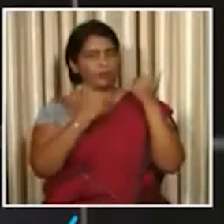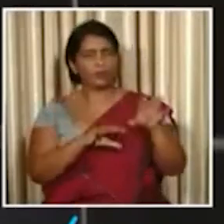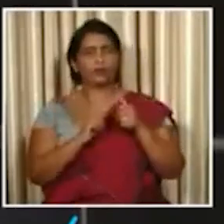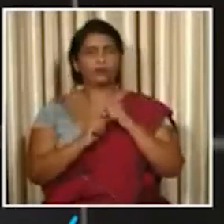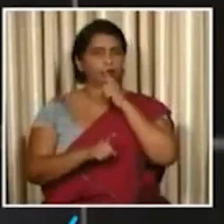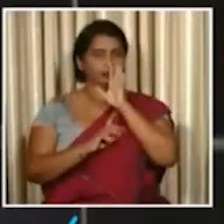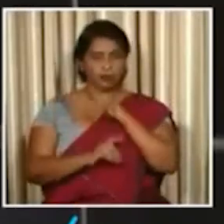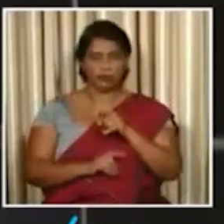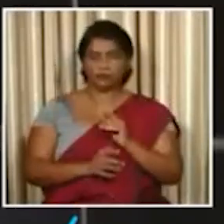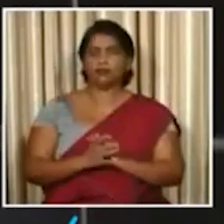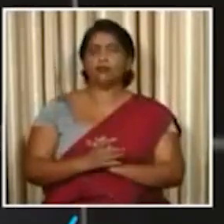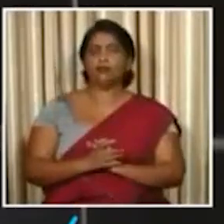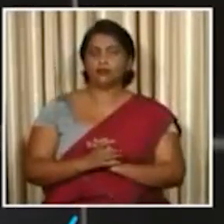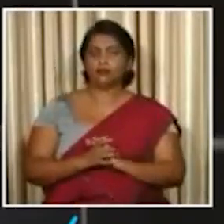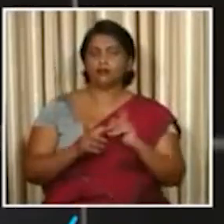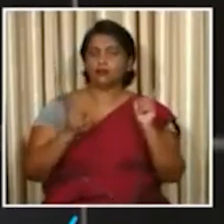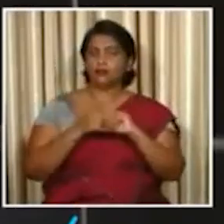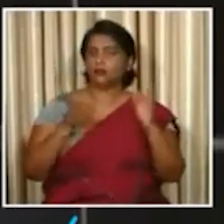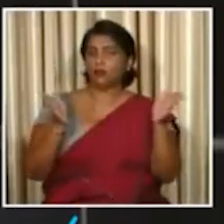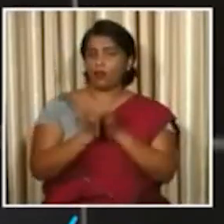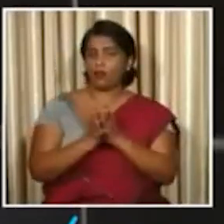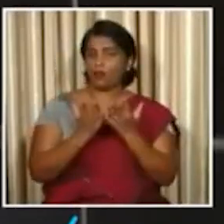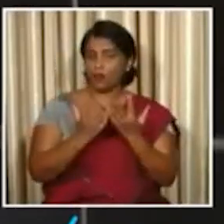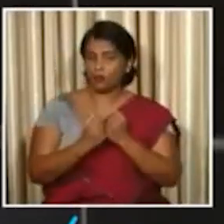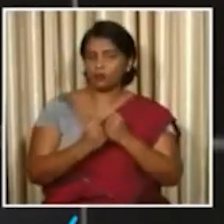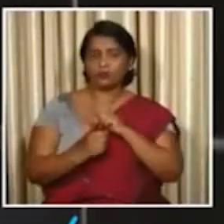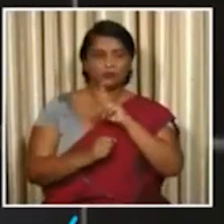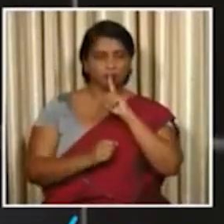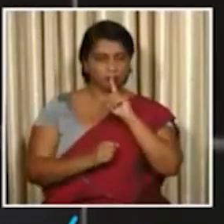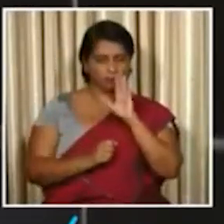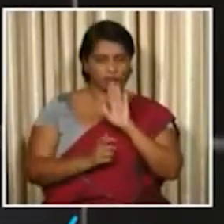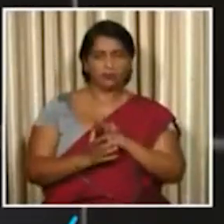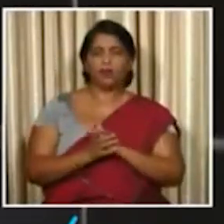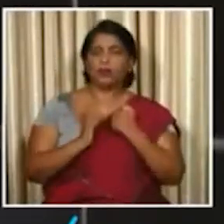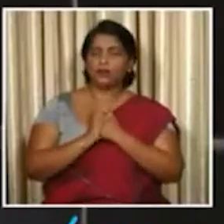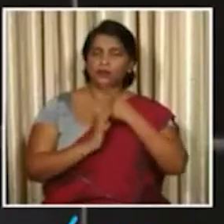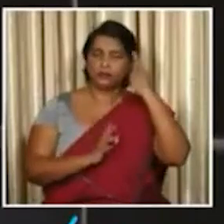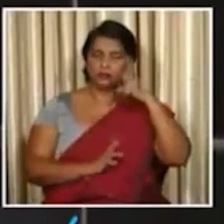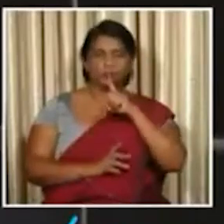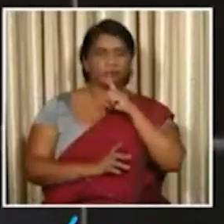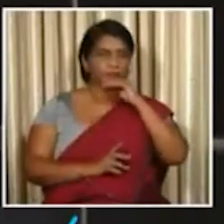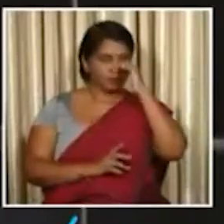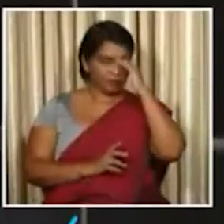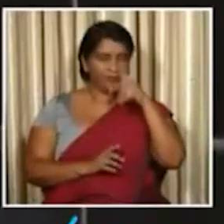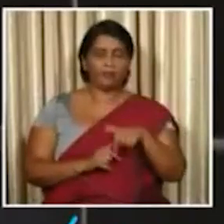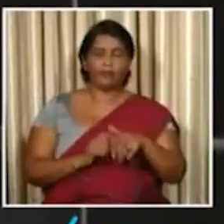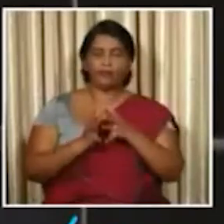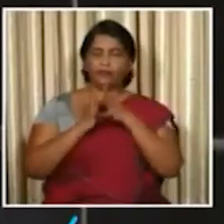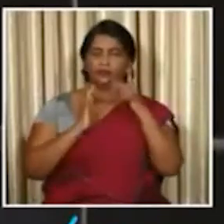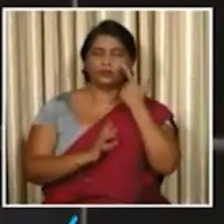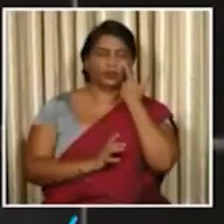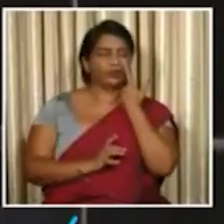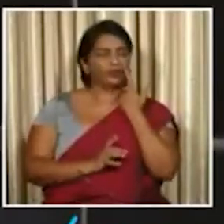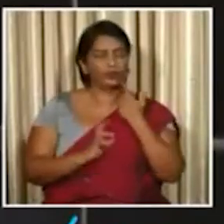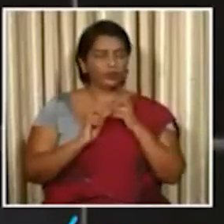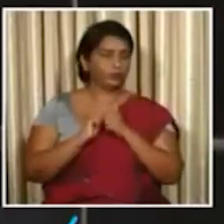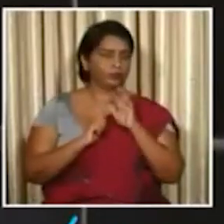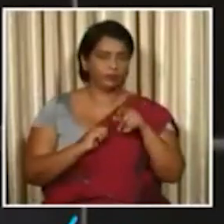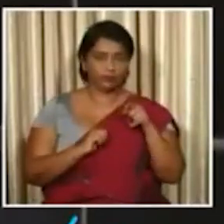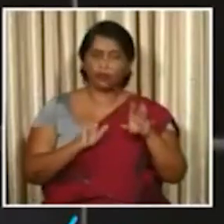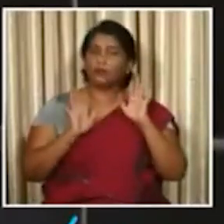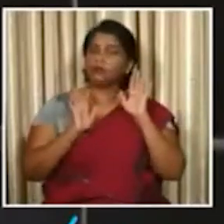immediate ceasefire. Mr. Deputy Speaker, it is absolutely shocking, however, that the United